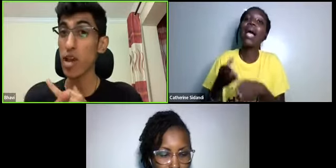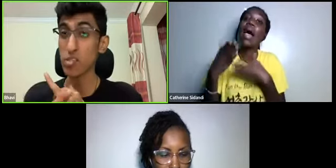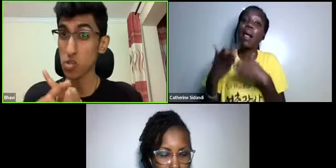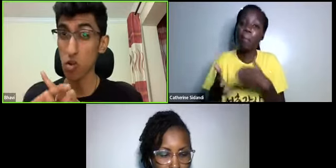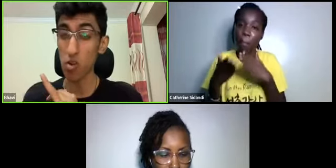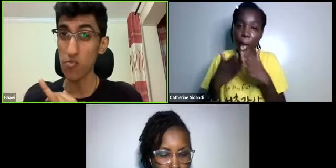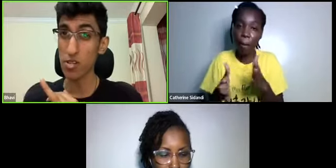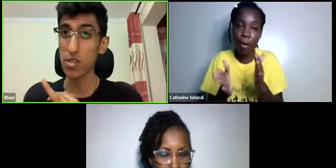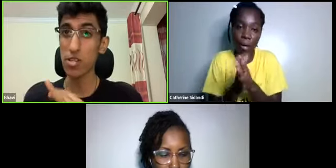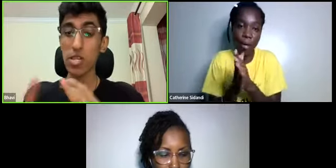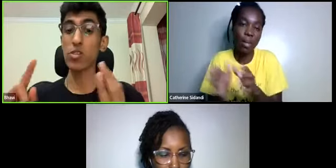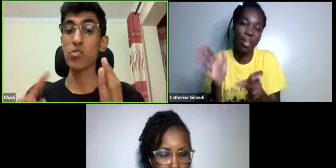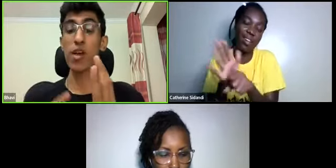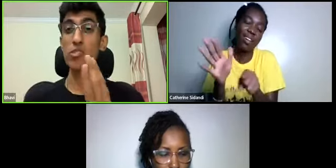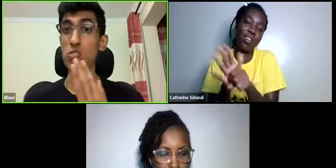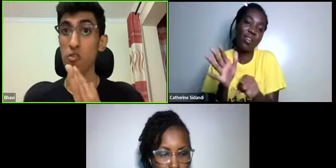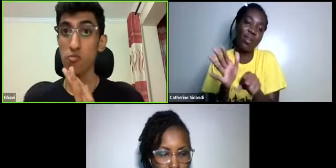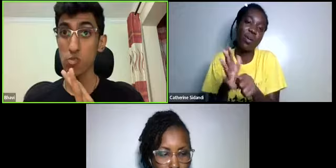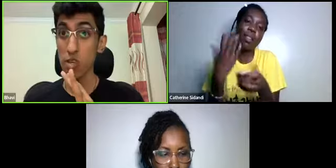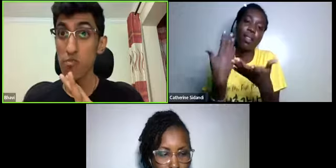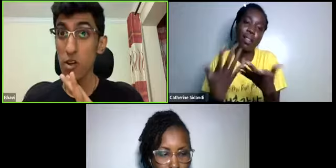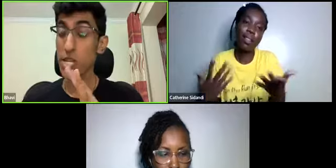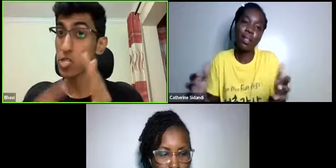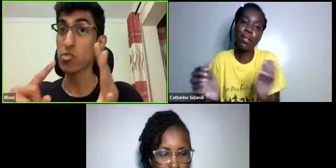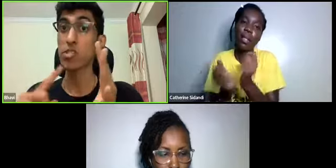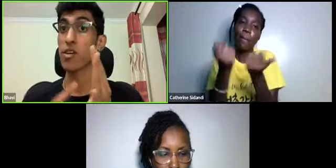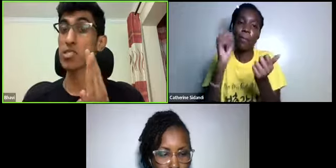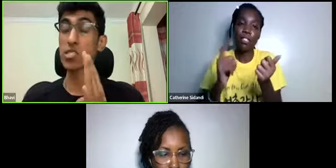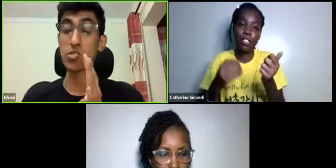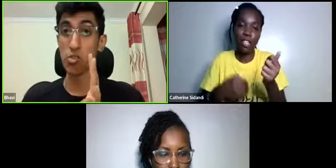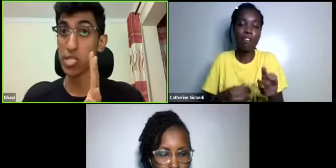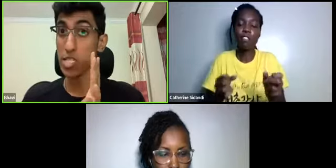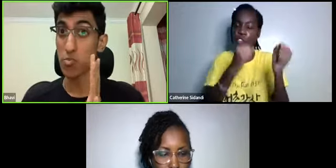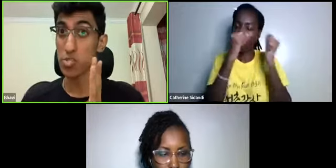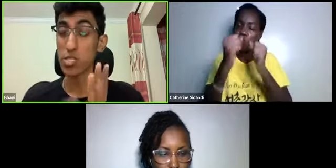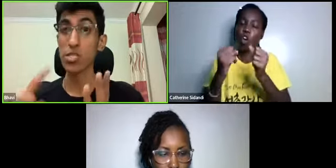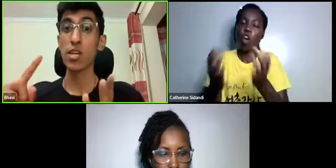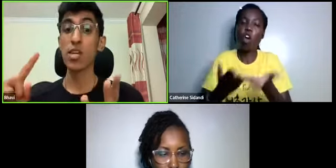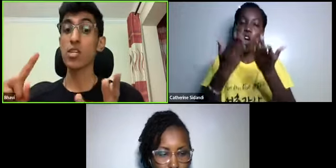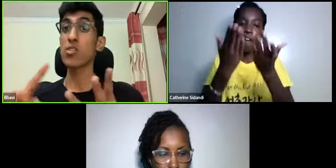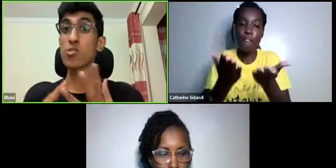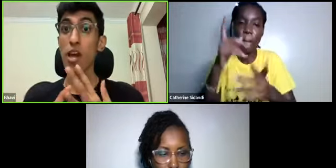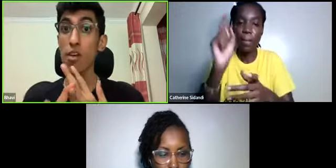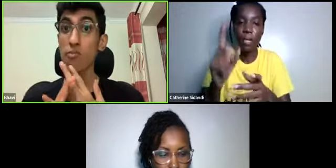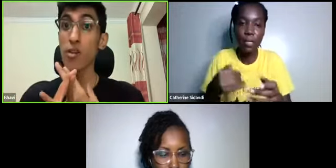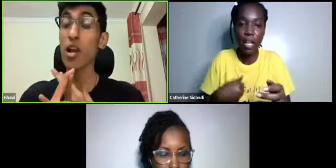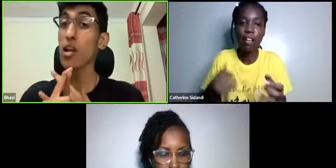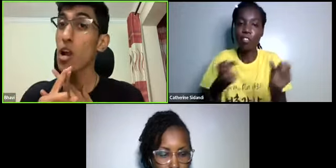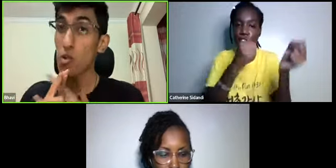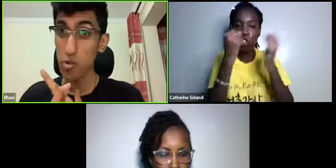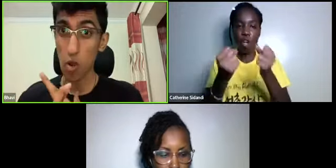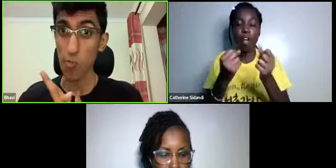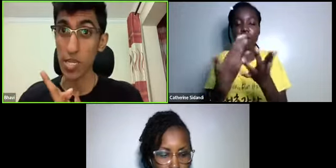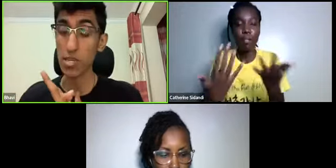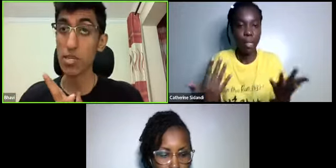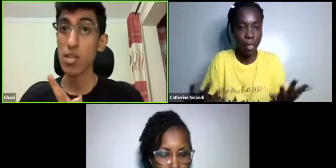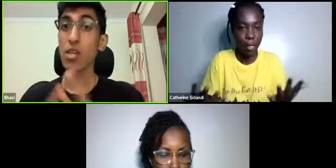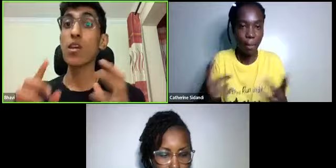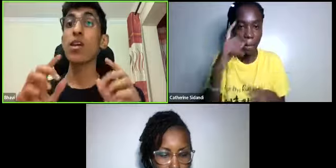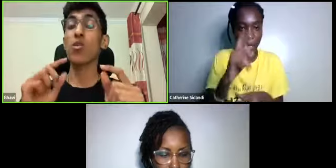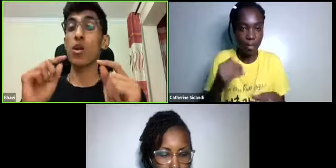you need to have a strong offer. You need to have a strong, solid foundation. You need to have a strong sales process. You need to have a good